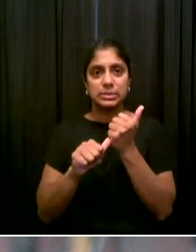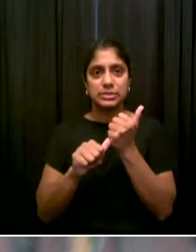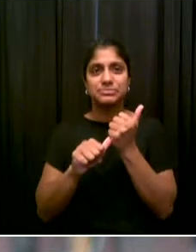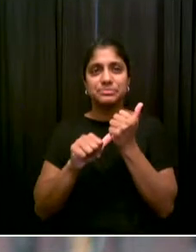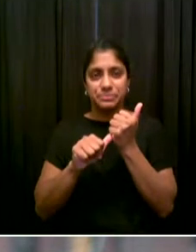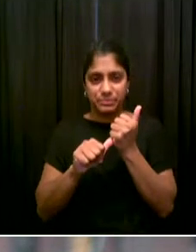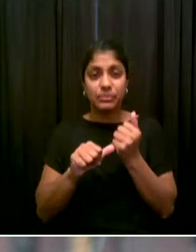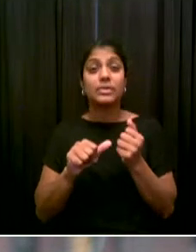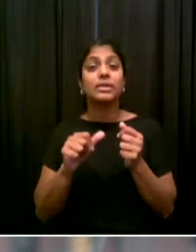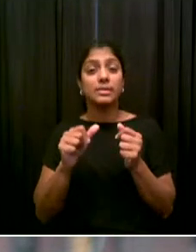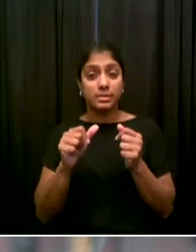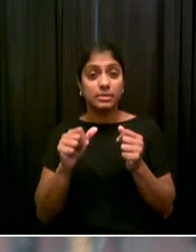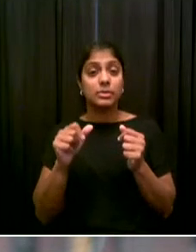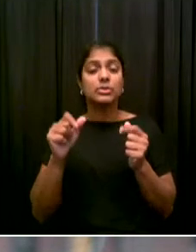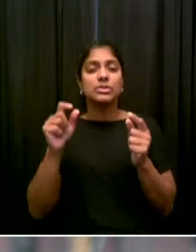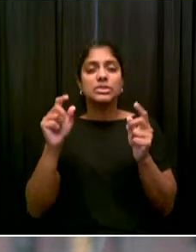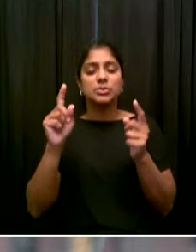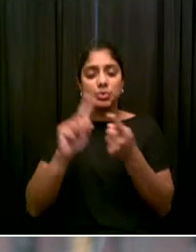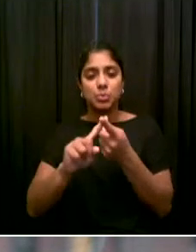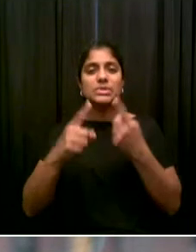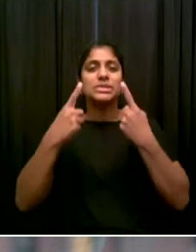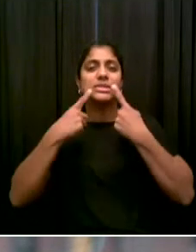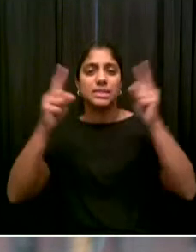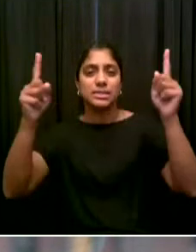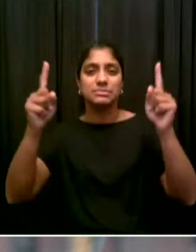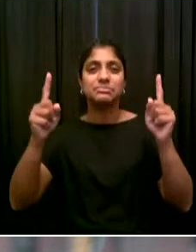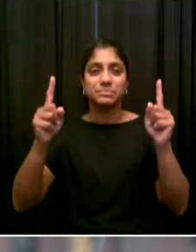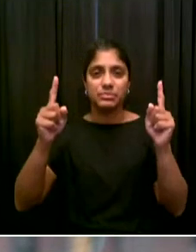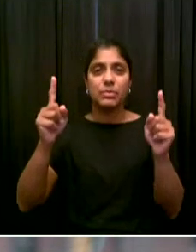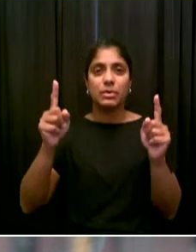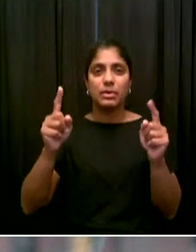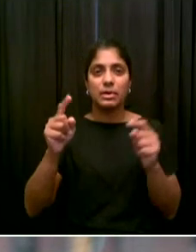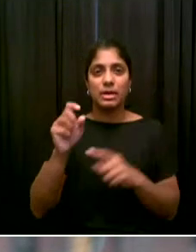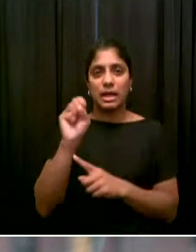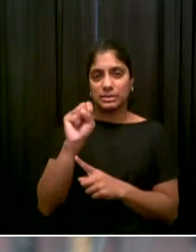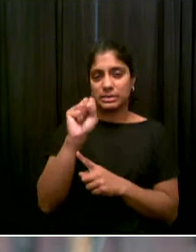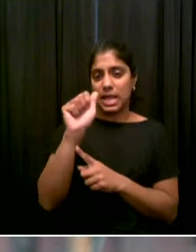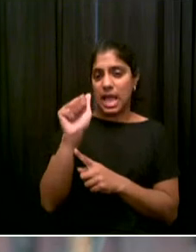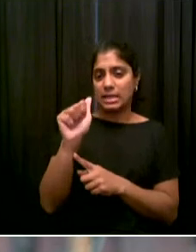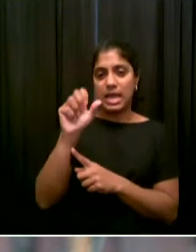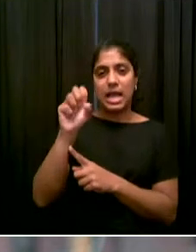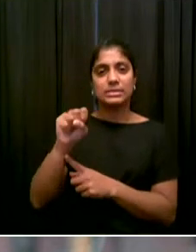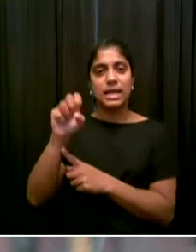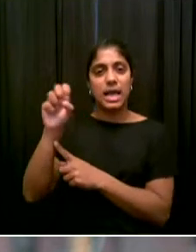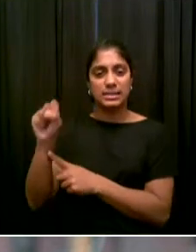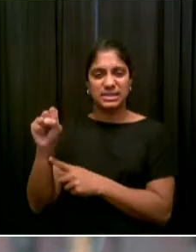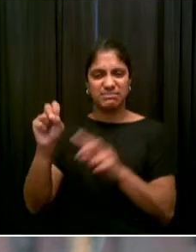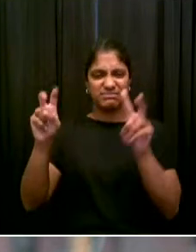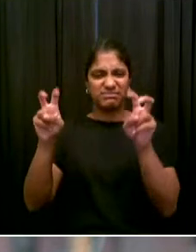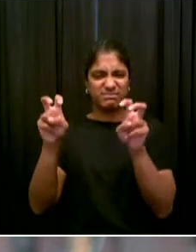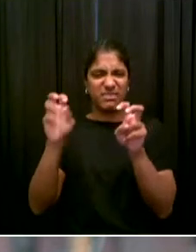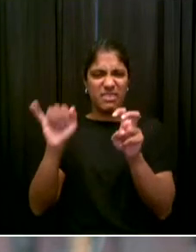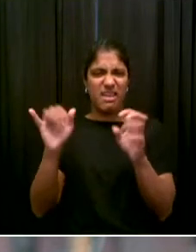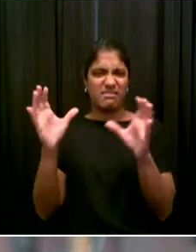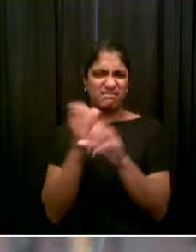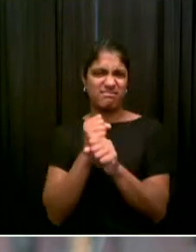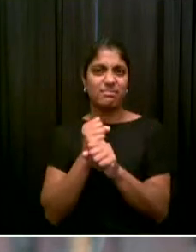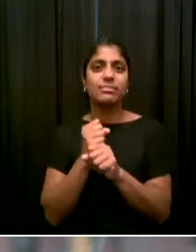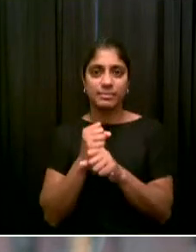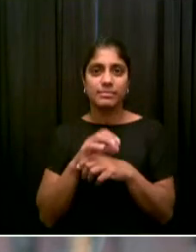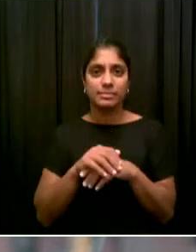Enforcement Explorers, youth coordination officers. So many pieces that focus positively,